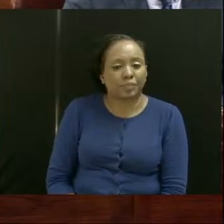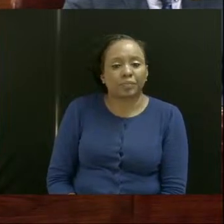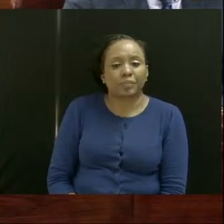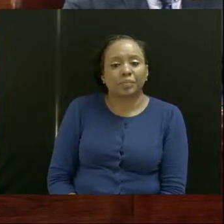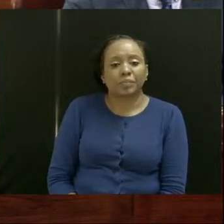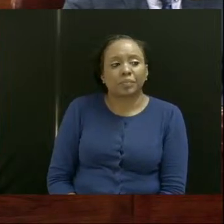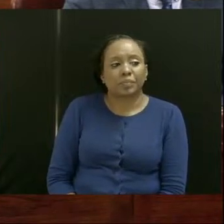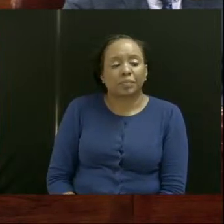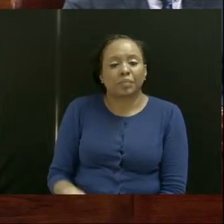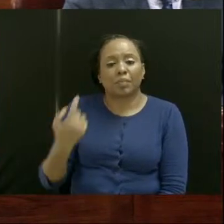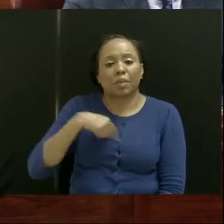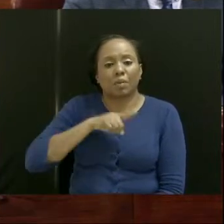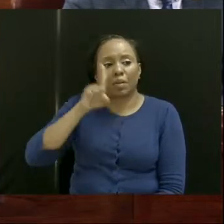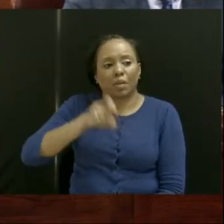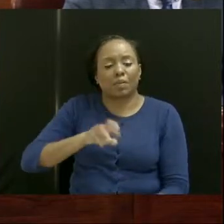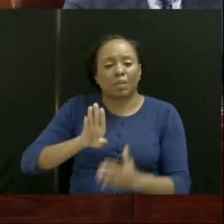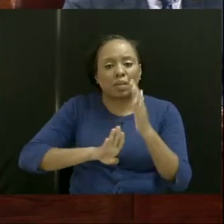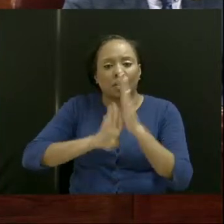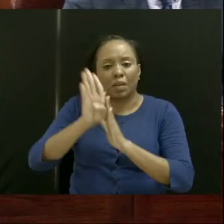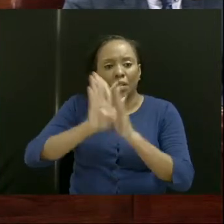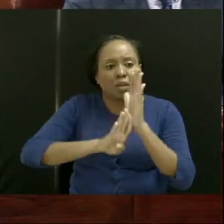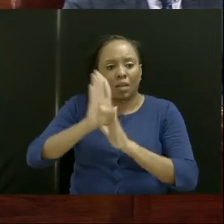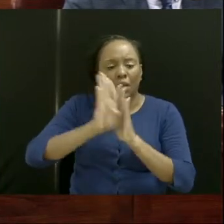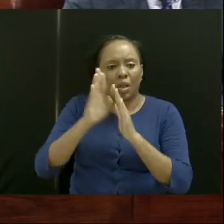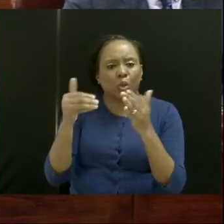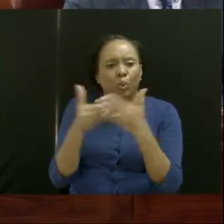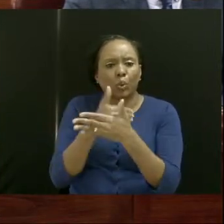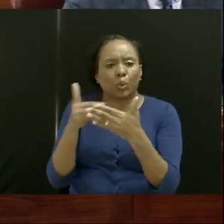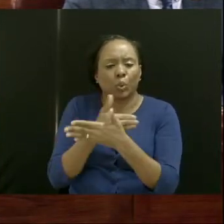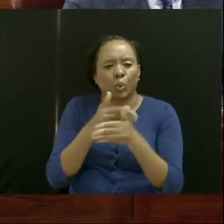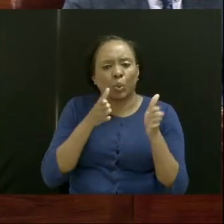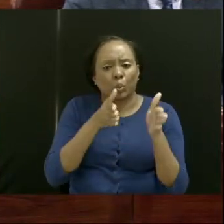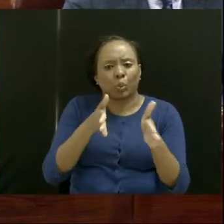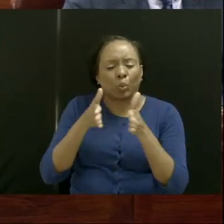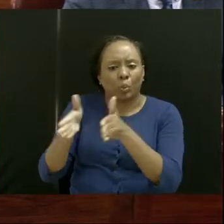to discover, and to develop new areas of enterprise,